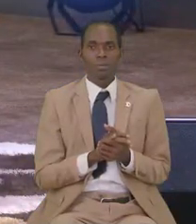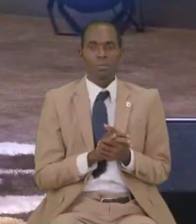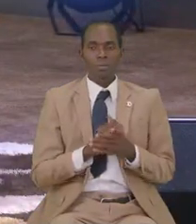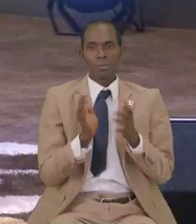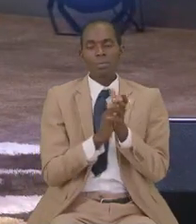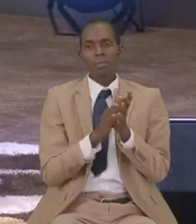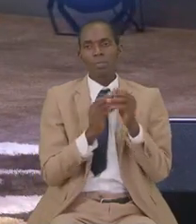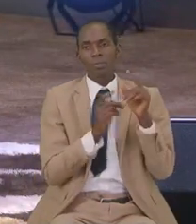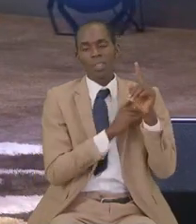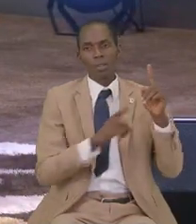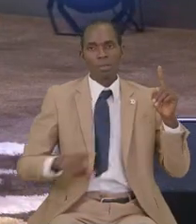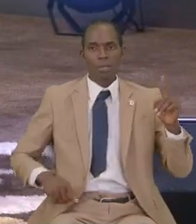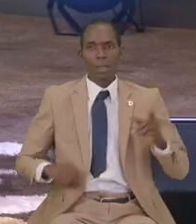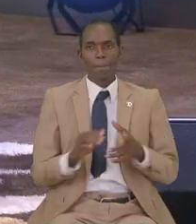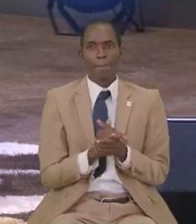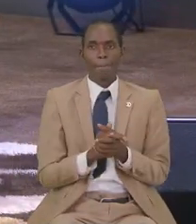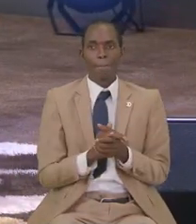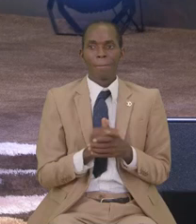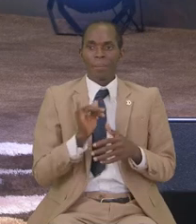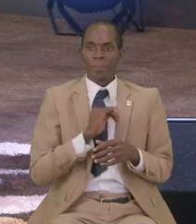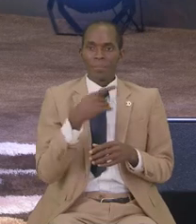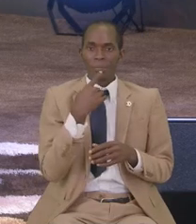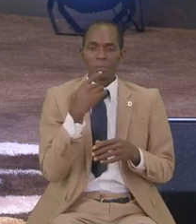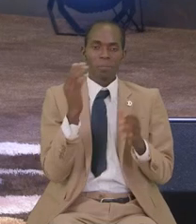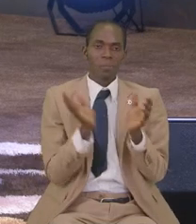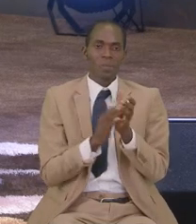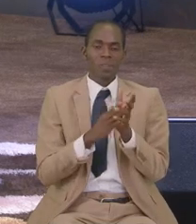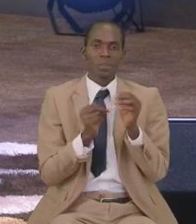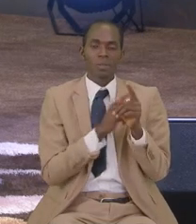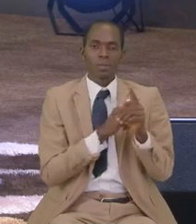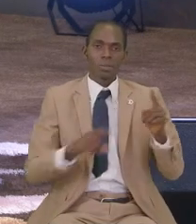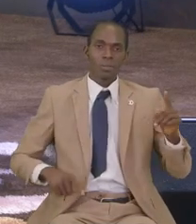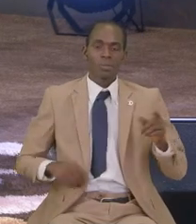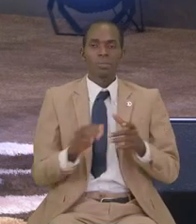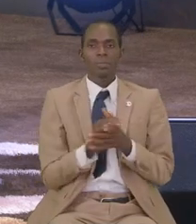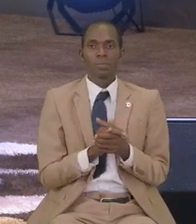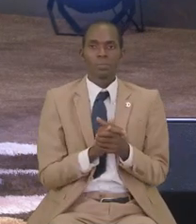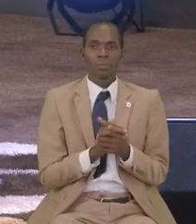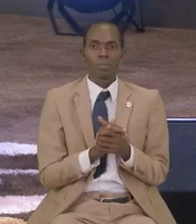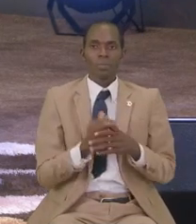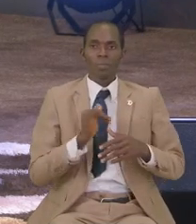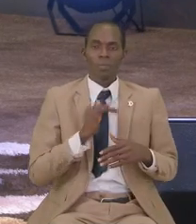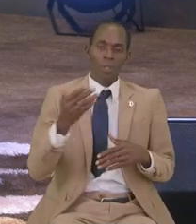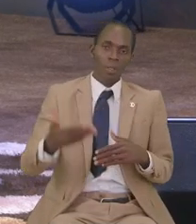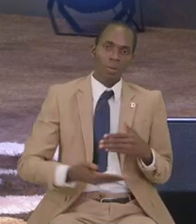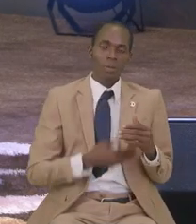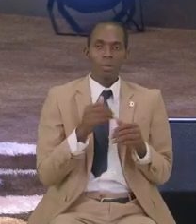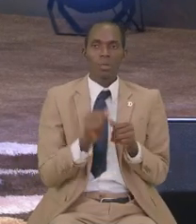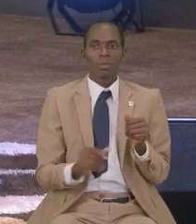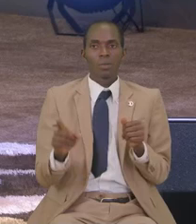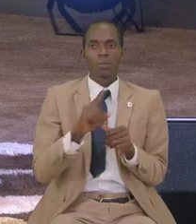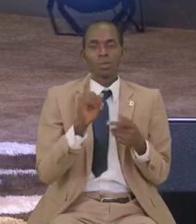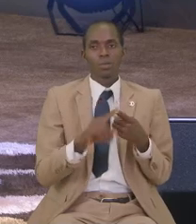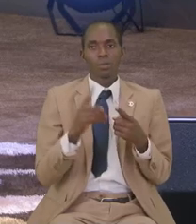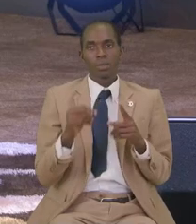Lord. I said, praise the Lord. I welcome everyone to the